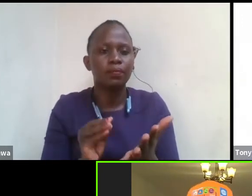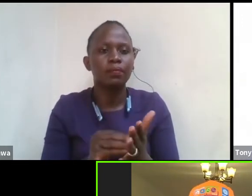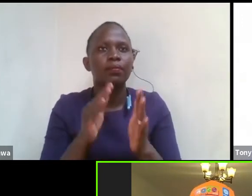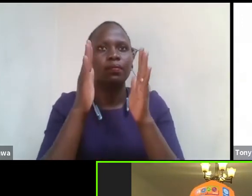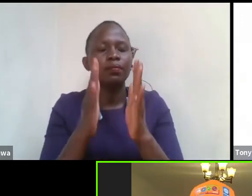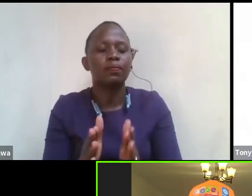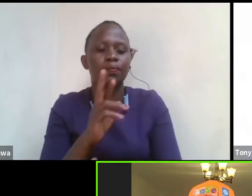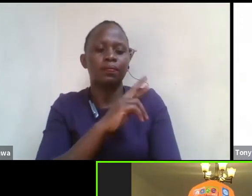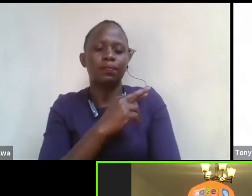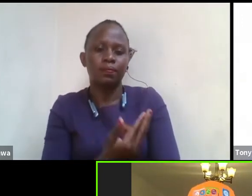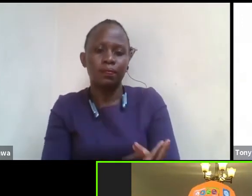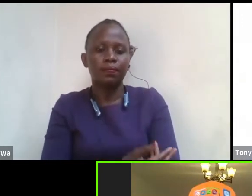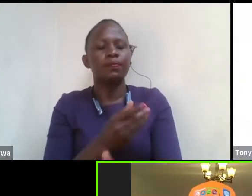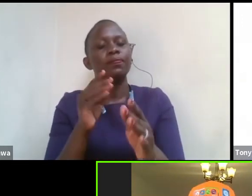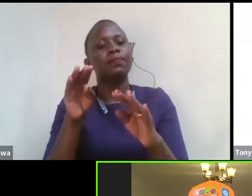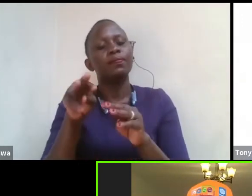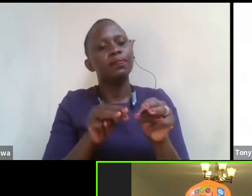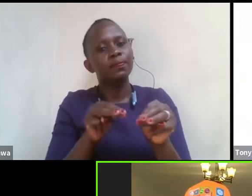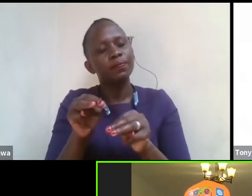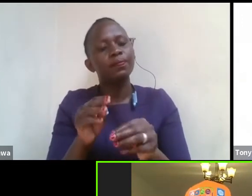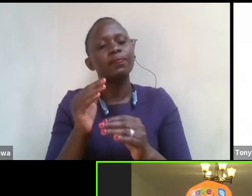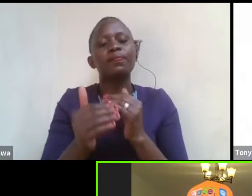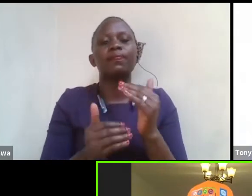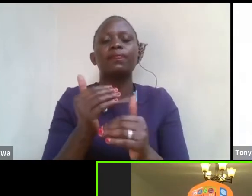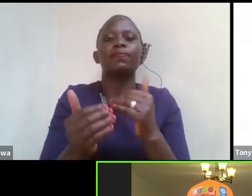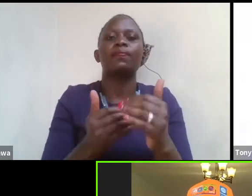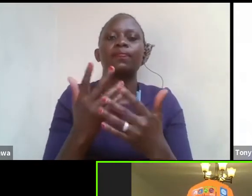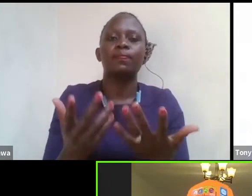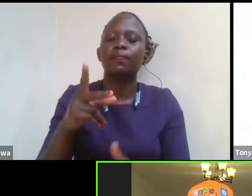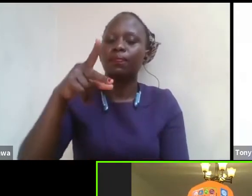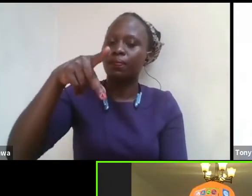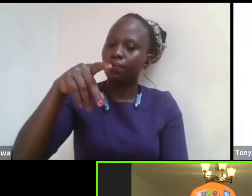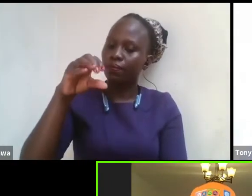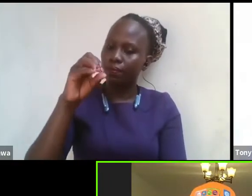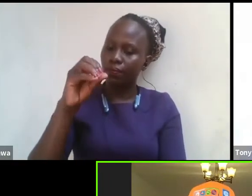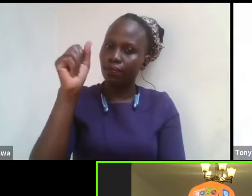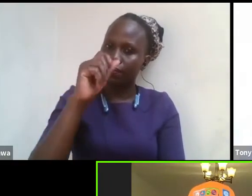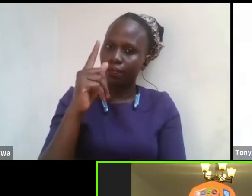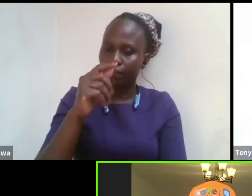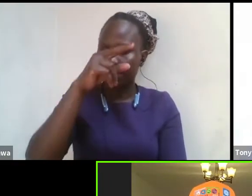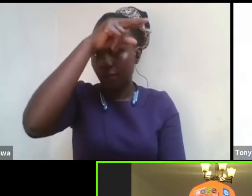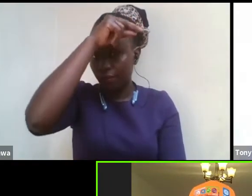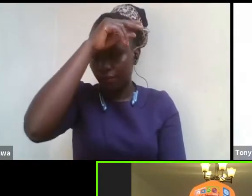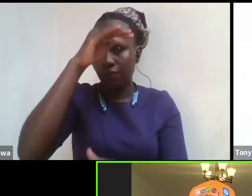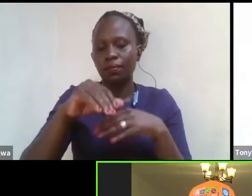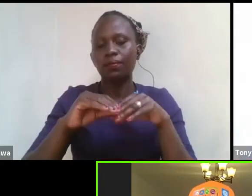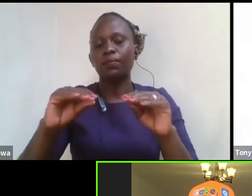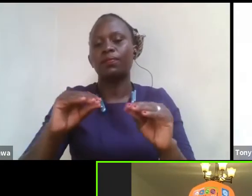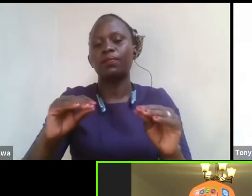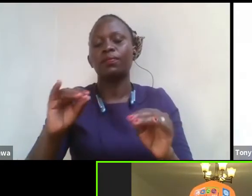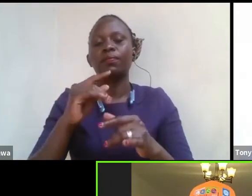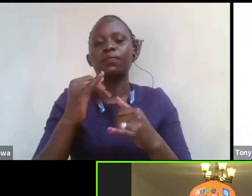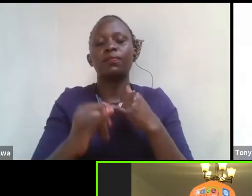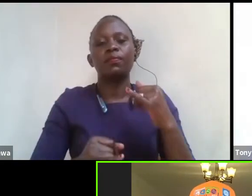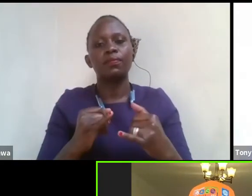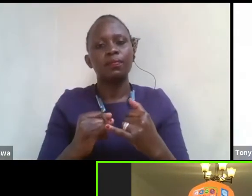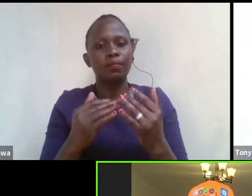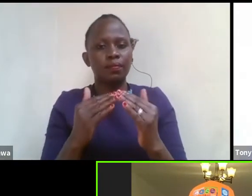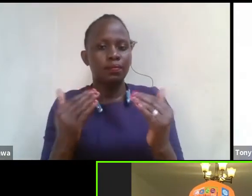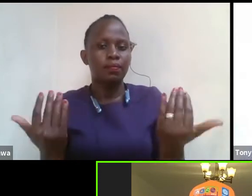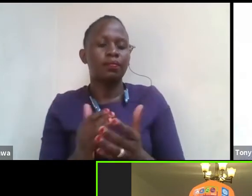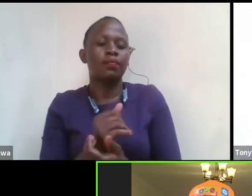systems, postgraduate trainings, involvement management within the spectrum of international involvement. She is a passionate believer in knowledge